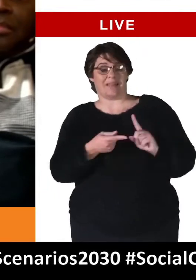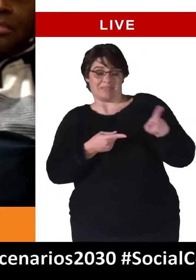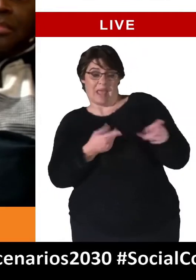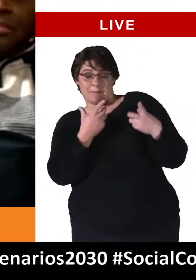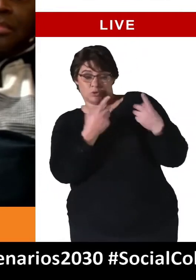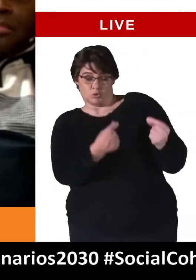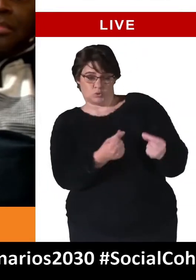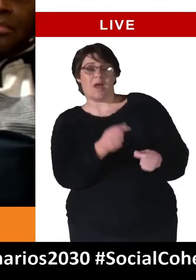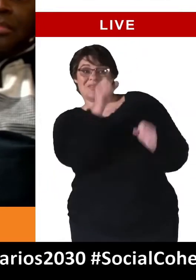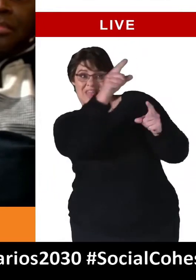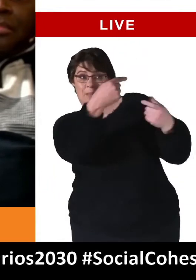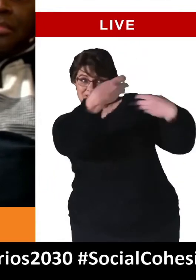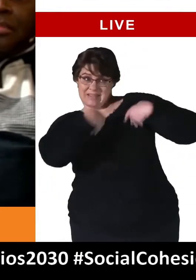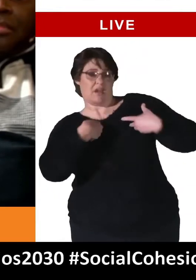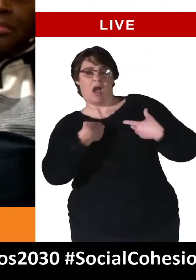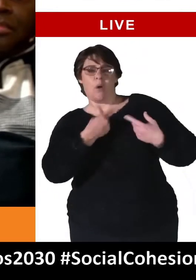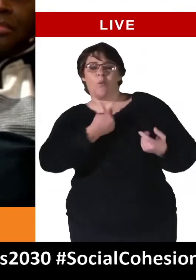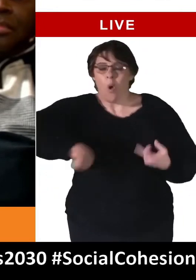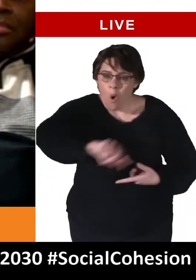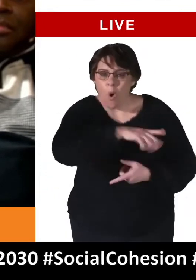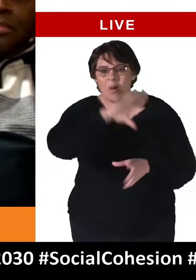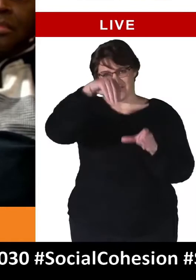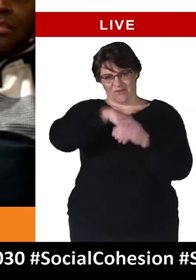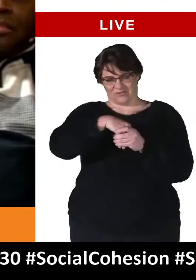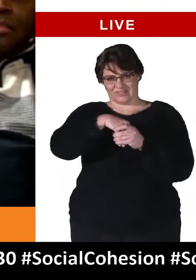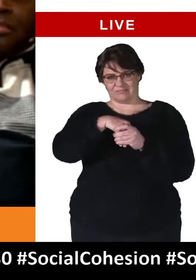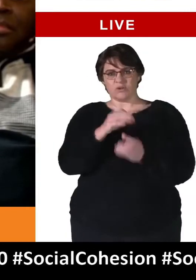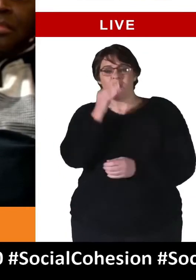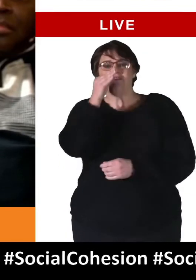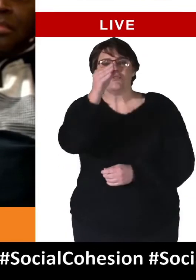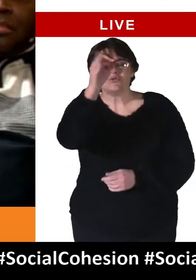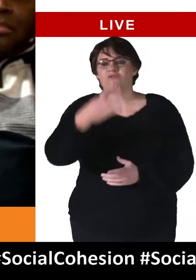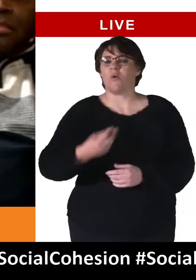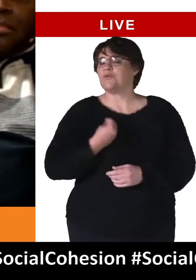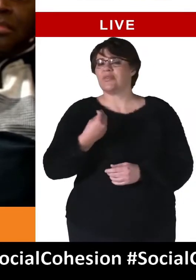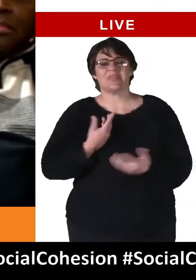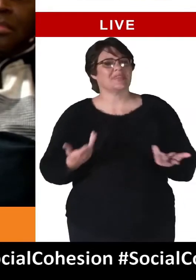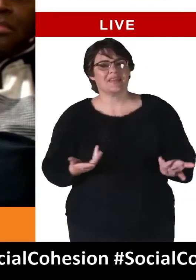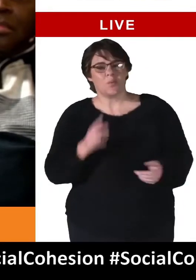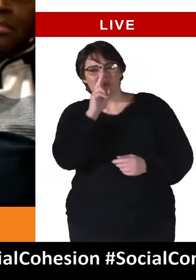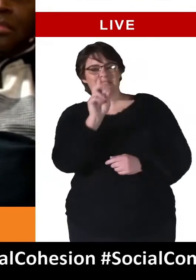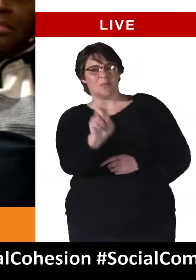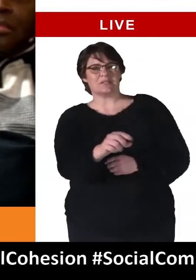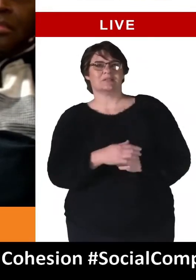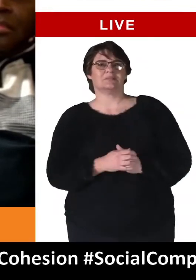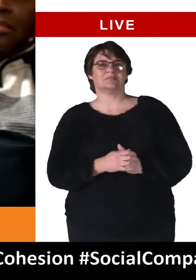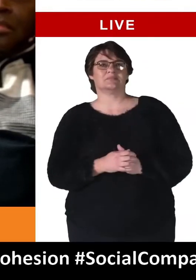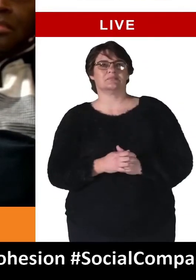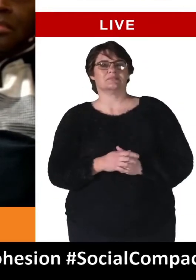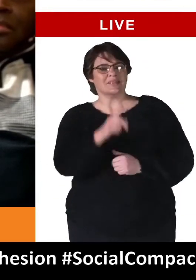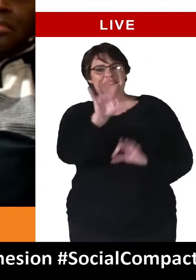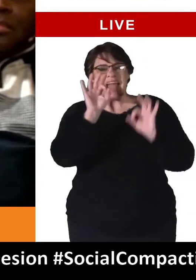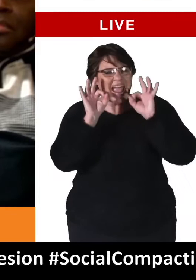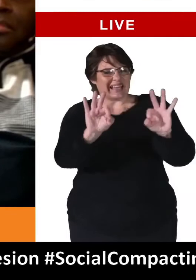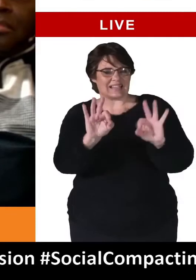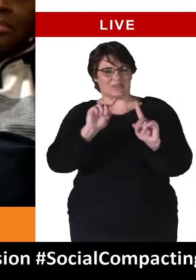society to do it by itself. And so the future that we see for our youth, well, I mean, I think that's precisely